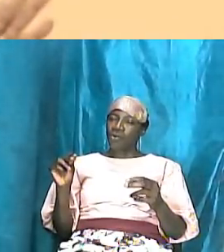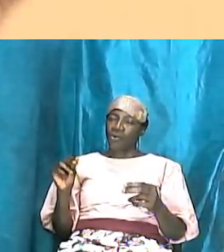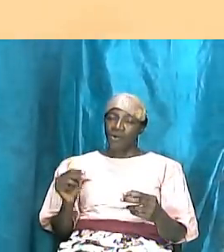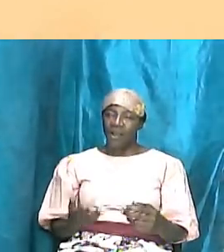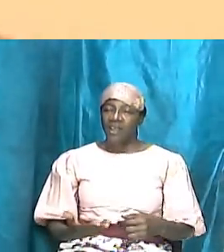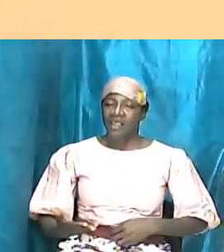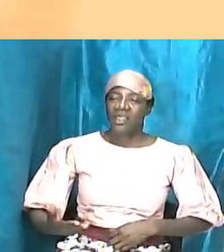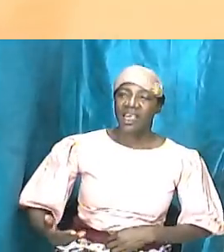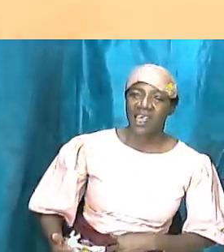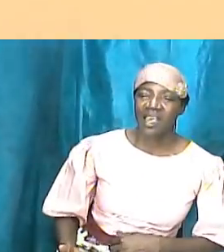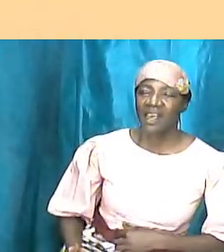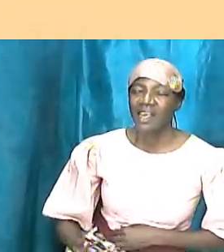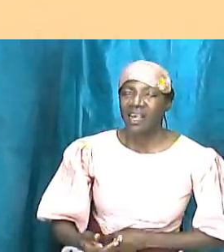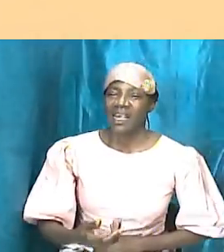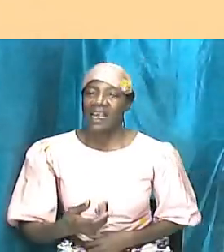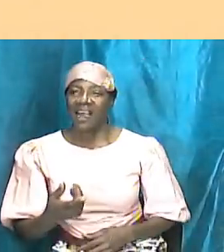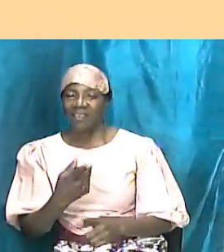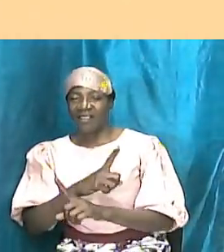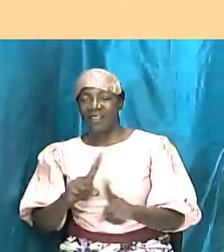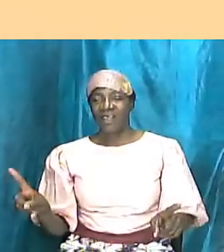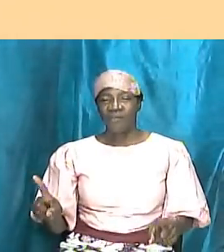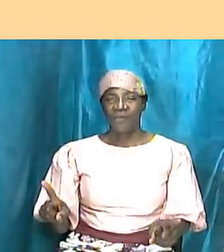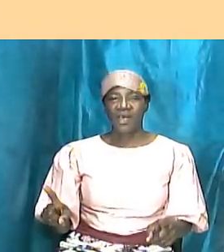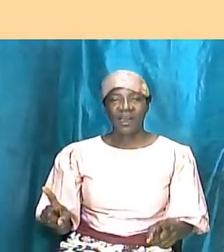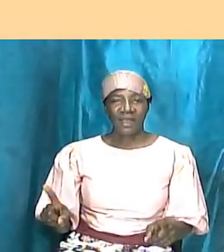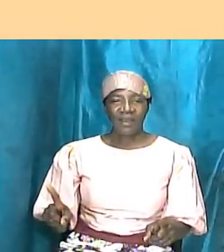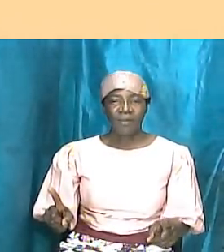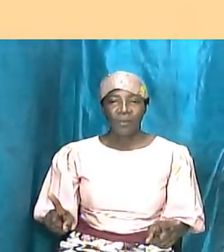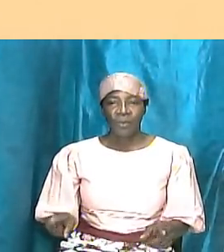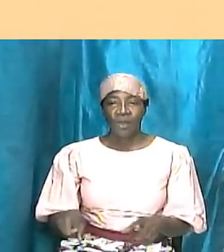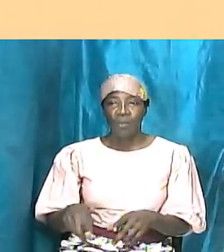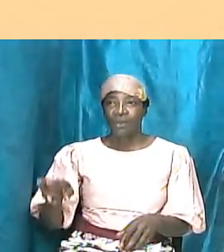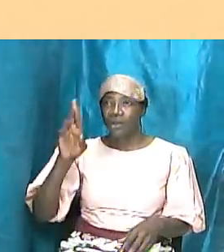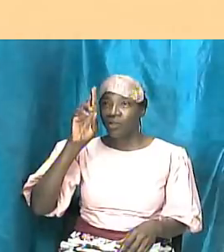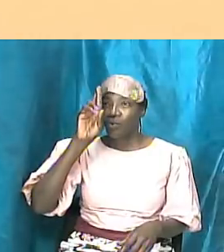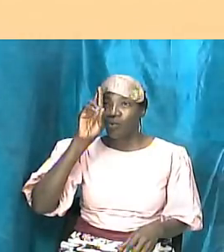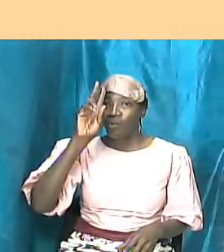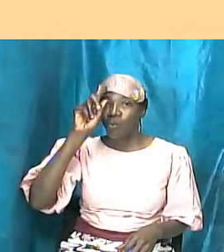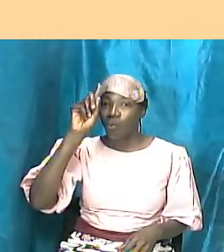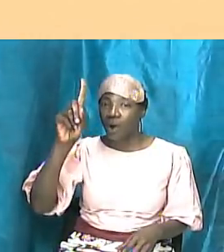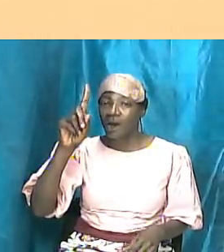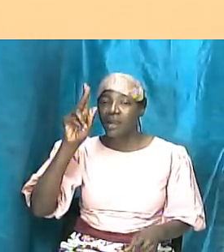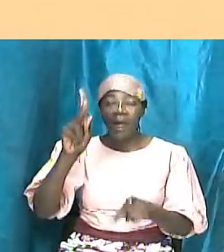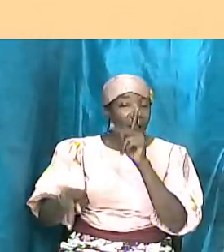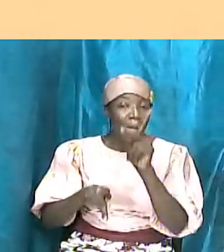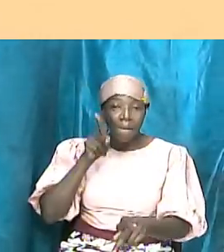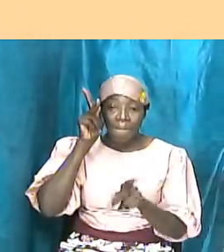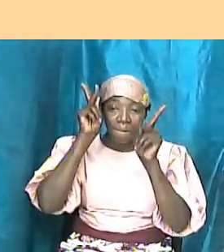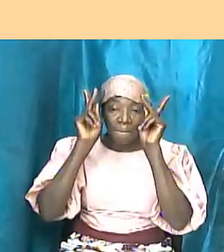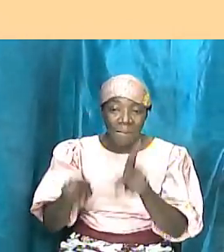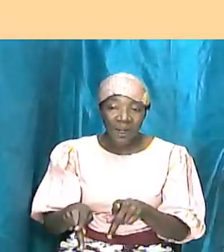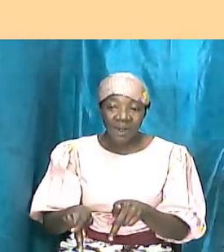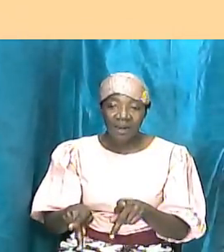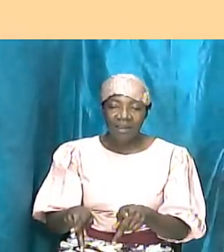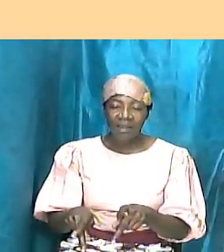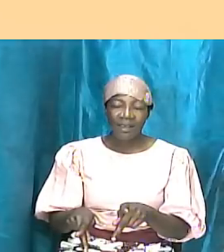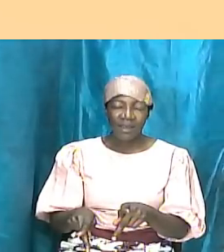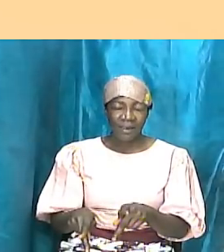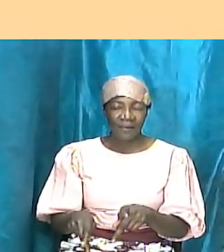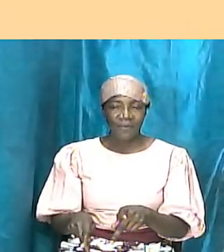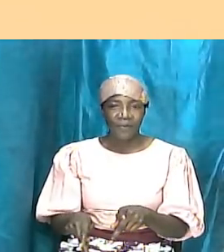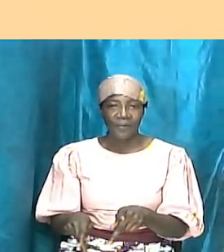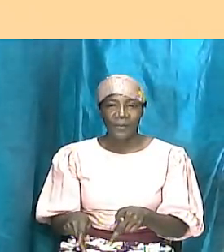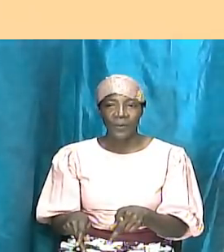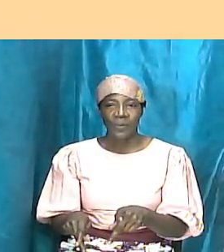thing as different races. One race, Adam's race, the human race. And we are going to show